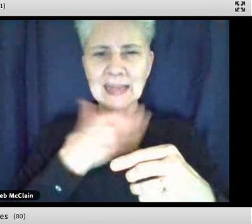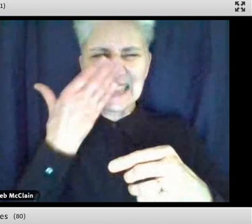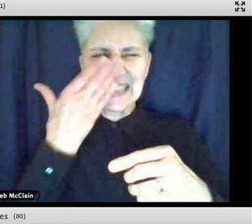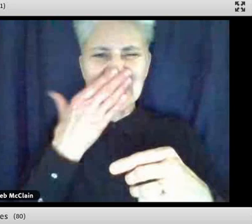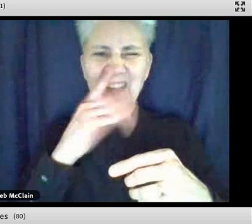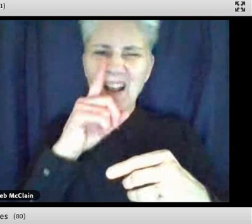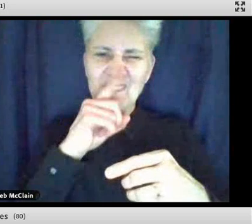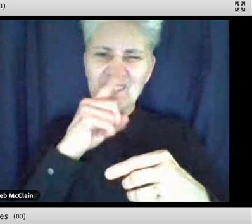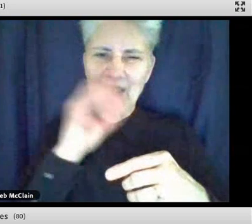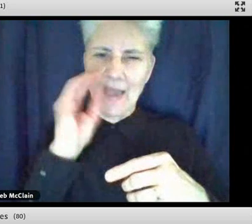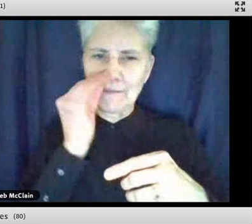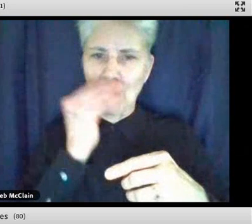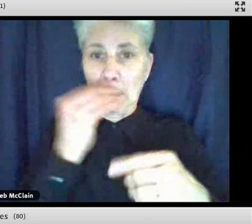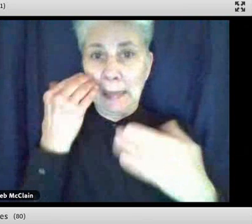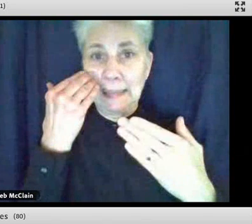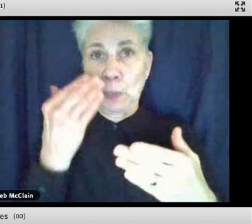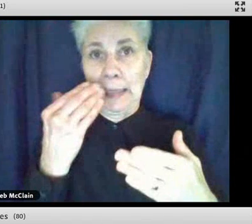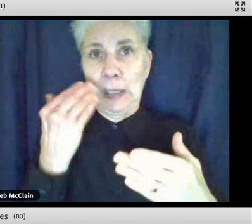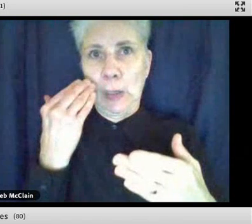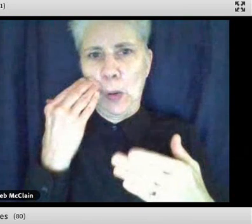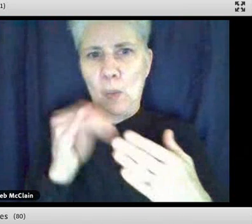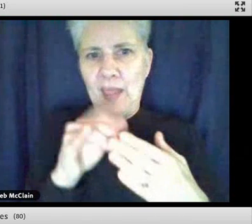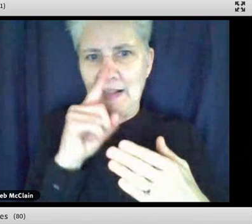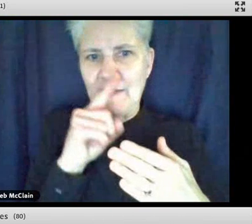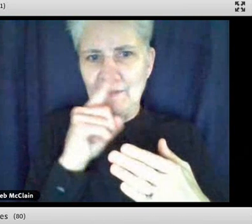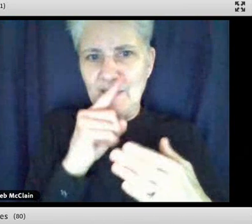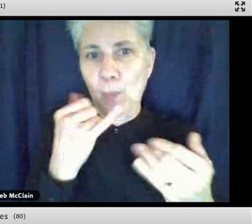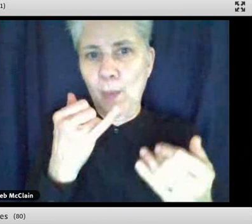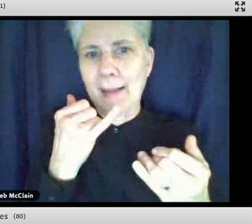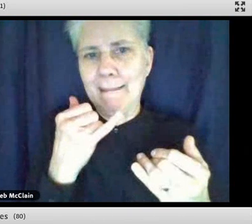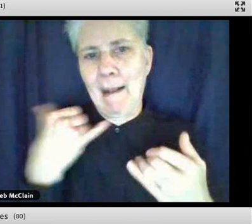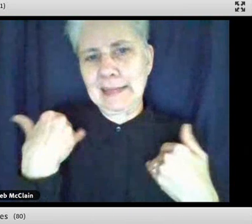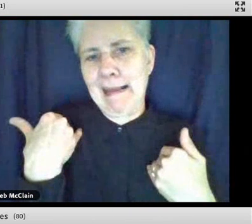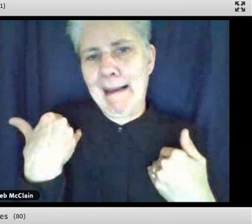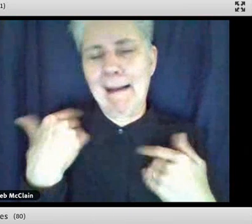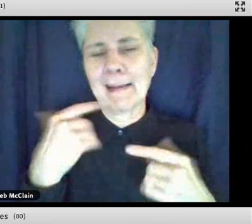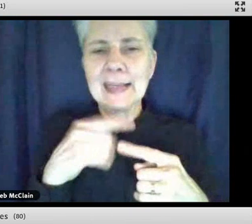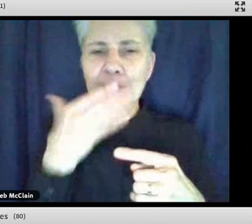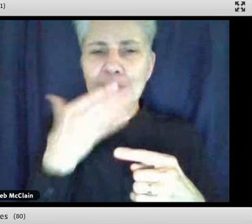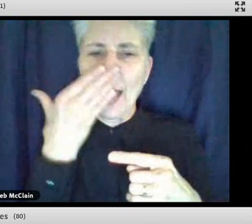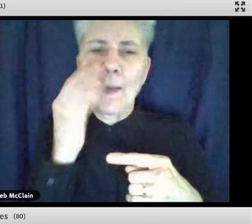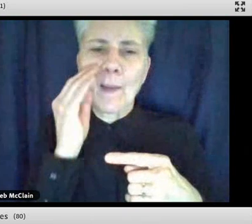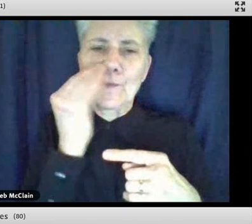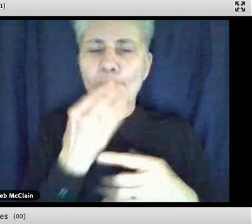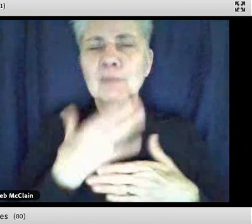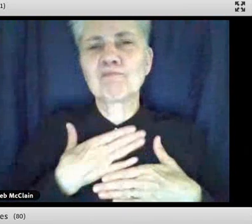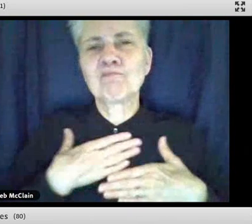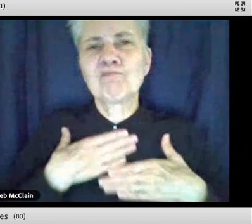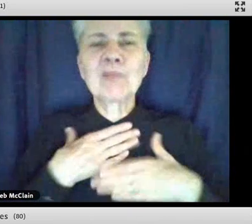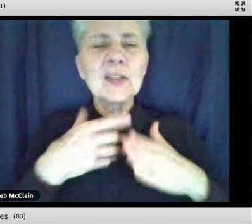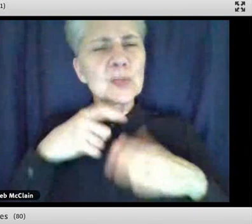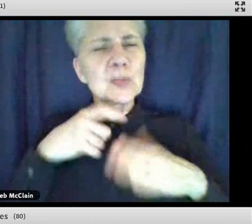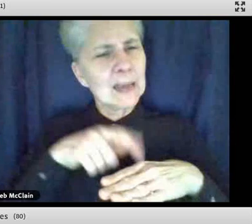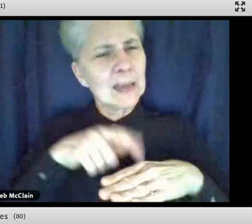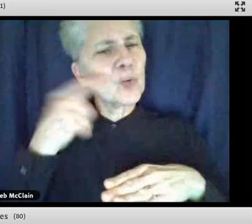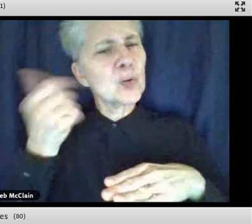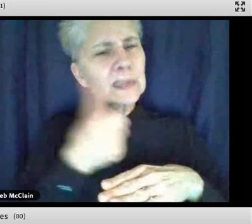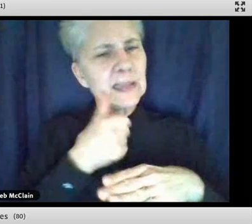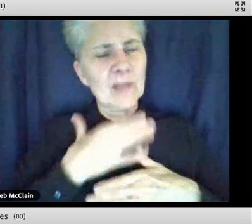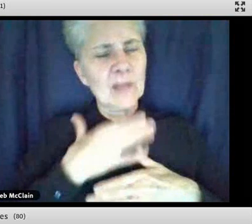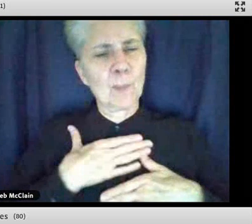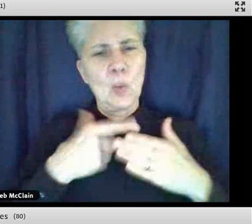flower, but he doesn't really, know that it's fake at this point. He's just smelling the flowers. And take time for yourself. Take time to appreciate